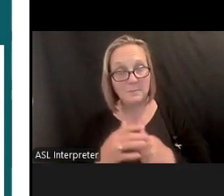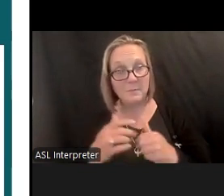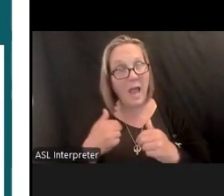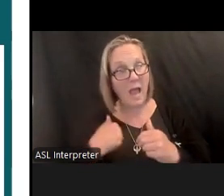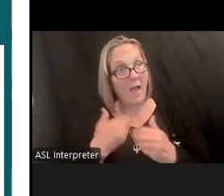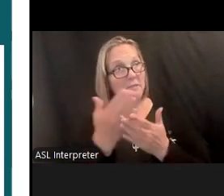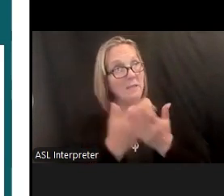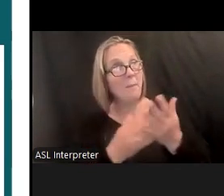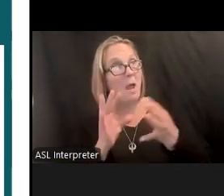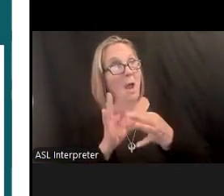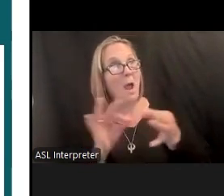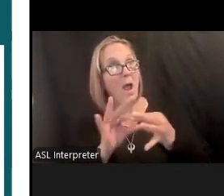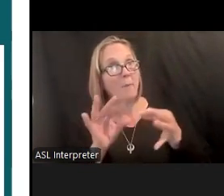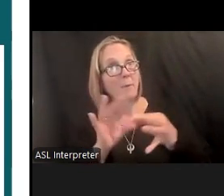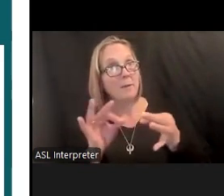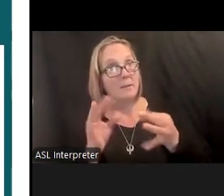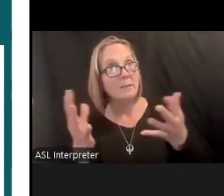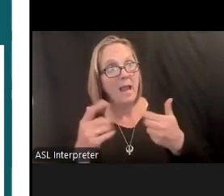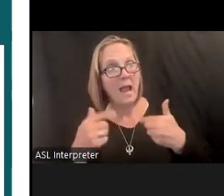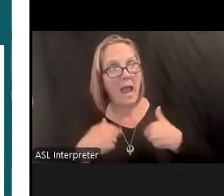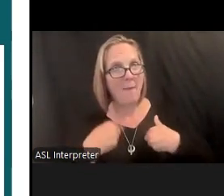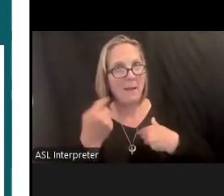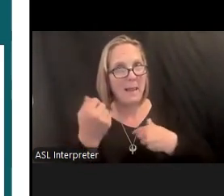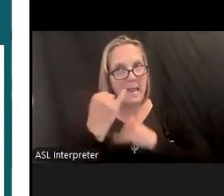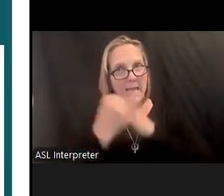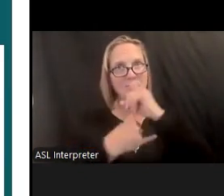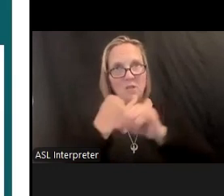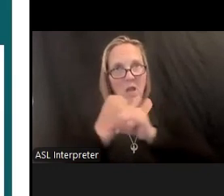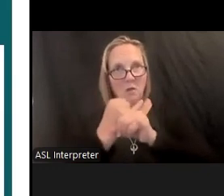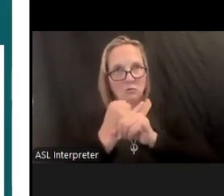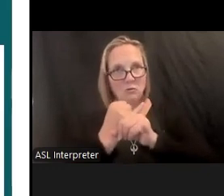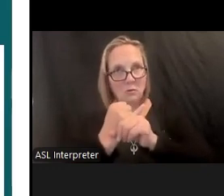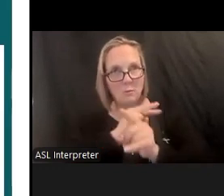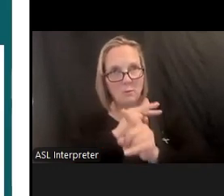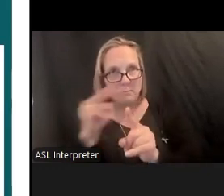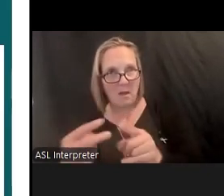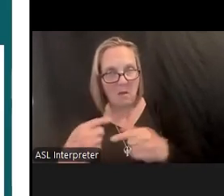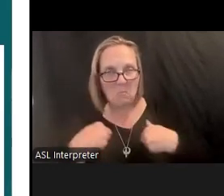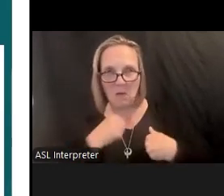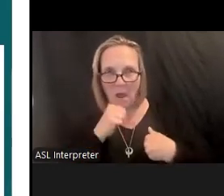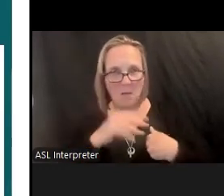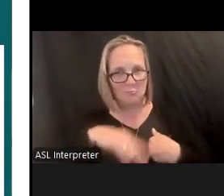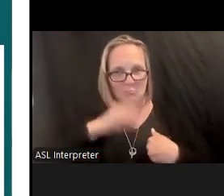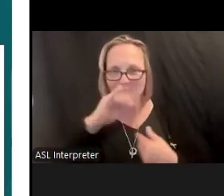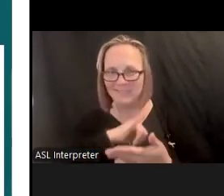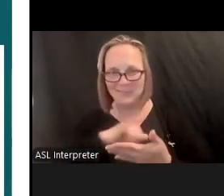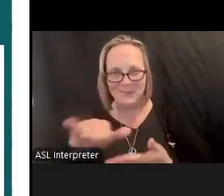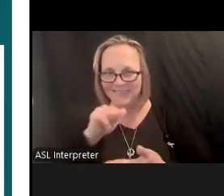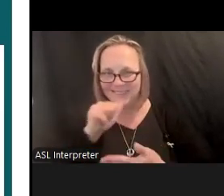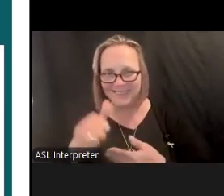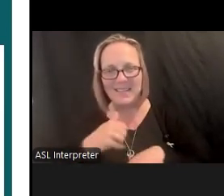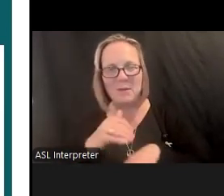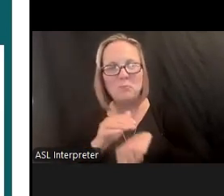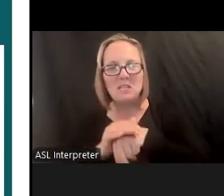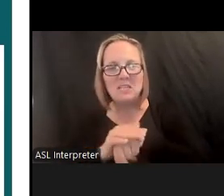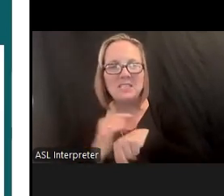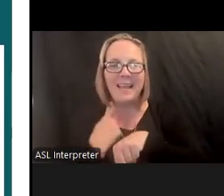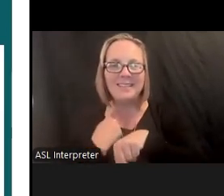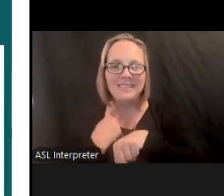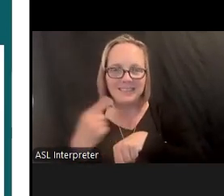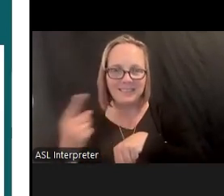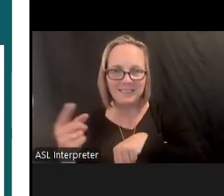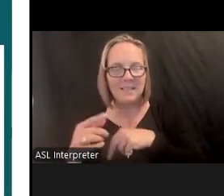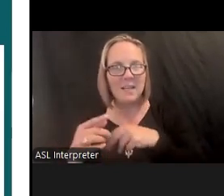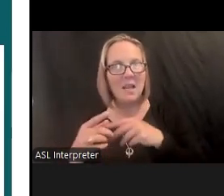comments here, hopefully from an international perspective and non-New Yorker. I've had the pleasure of visiting the